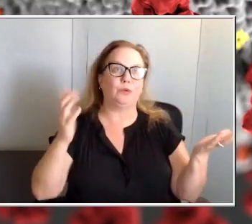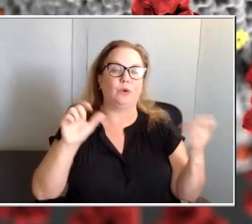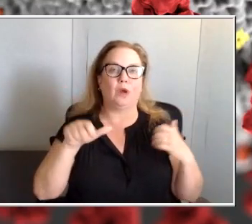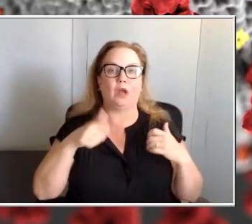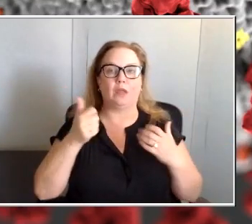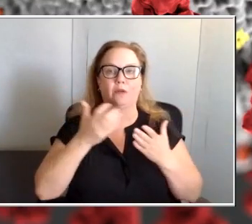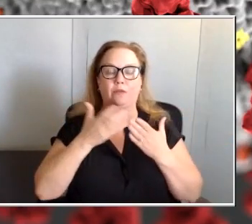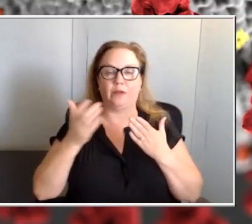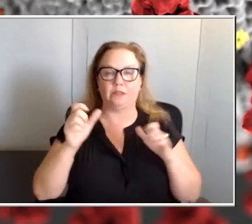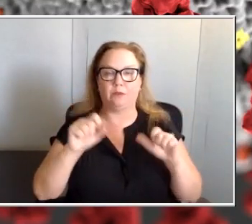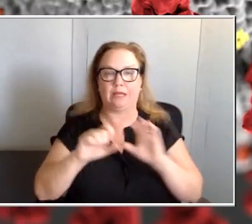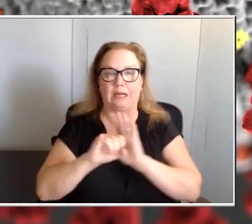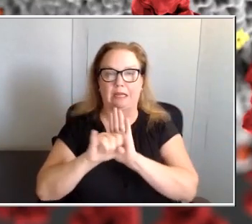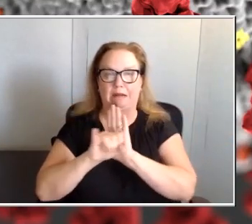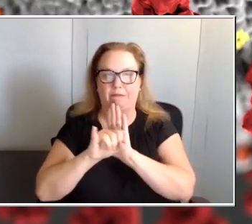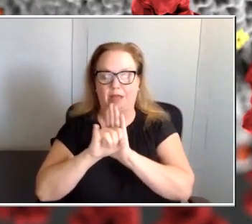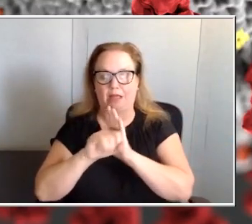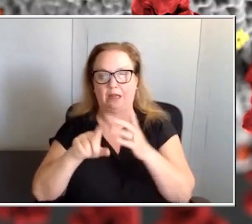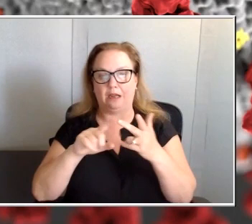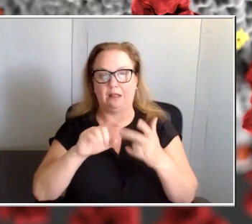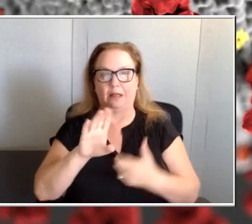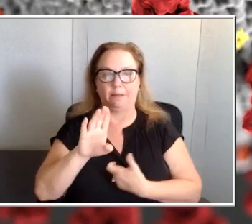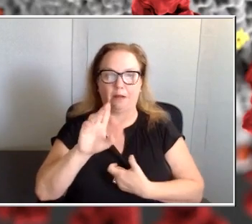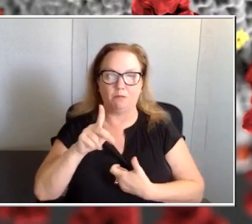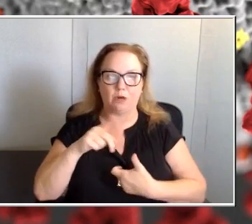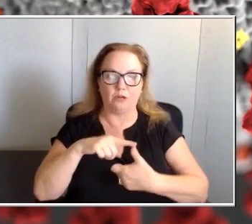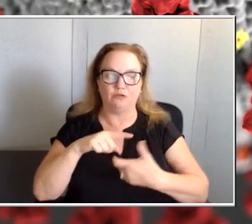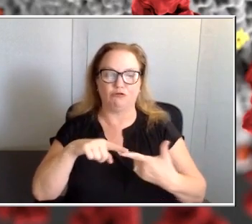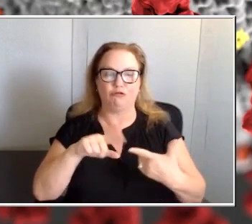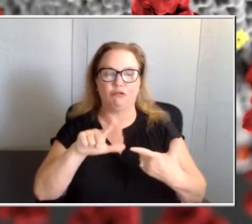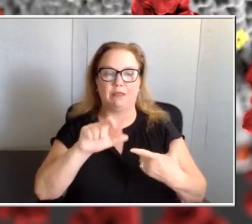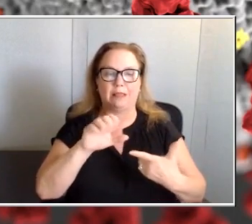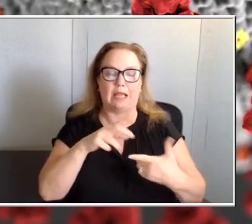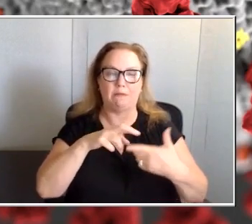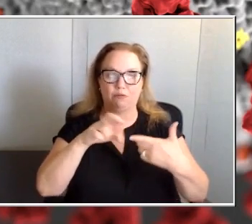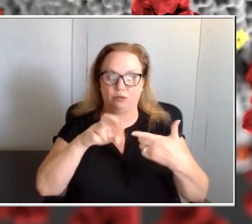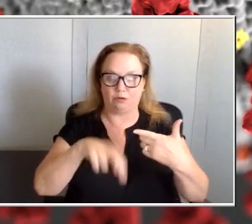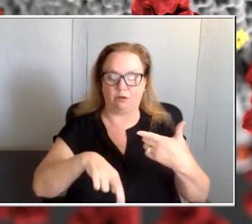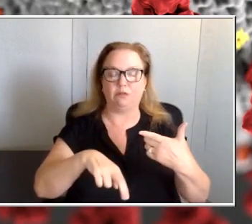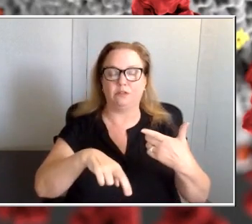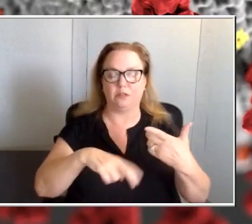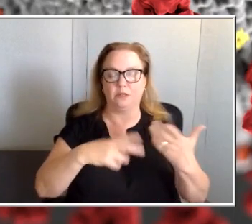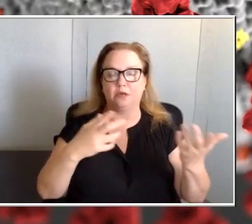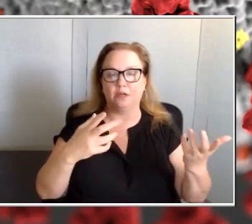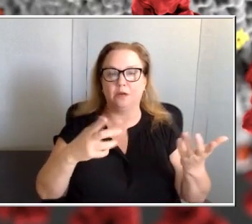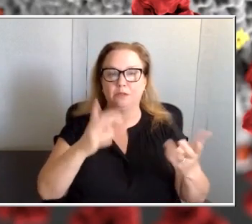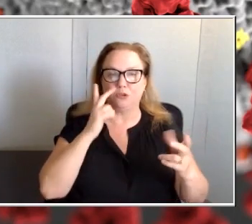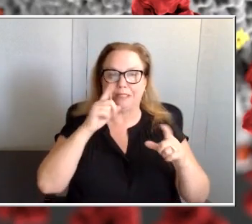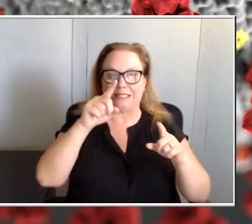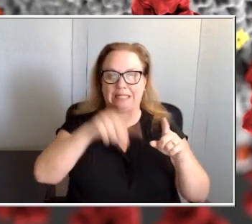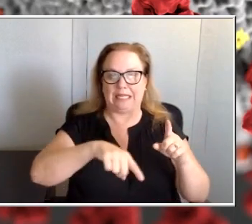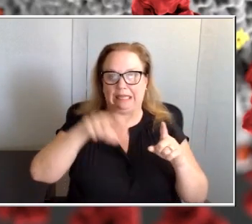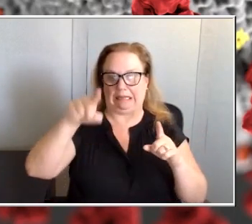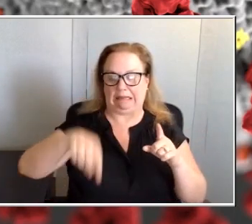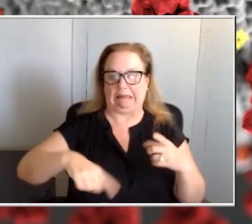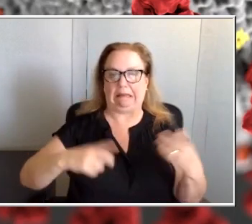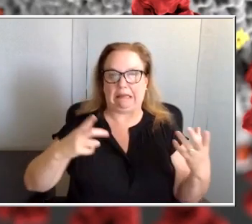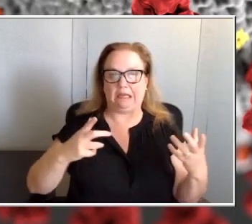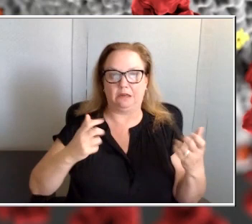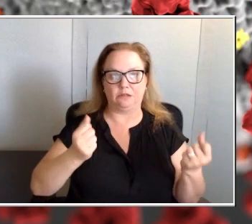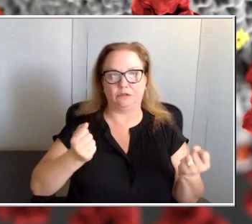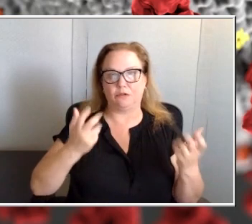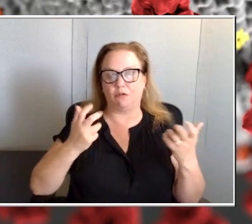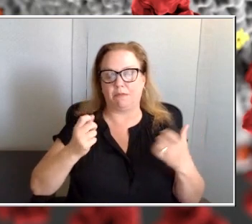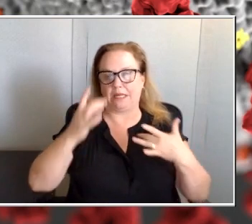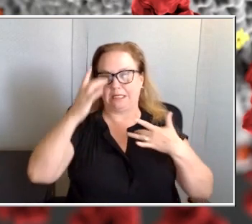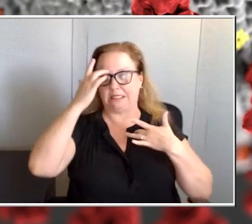can identify, like blood pressure and lab results, which are objective. But you can see here in this graphic, there are so many symptoms. What